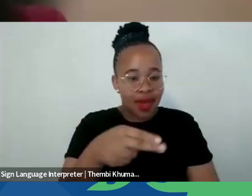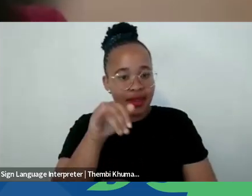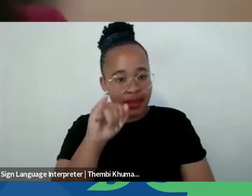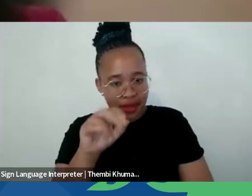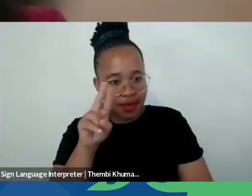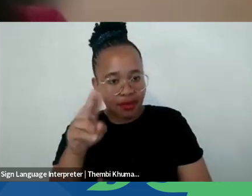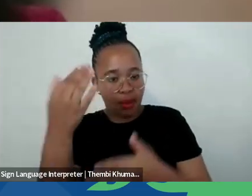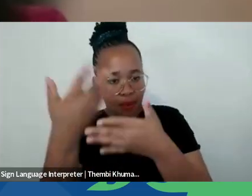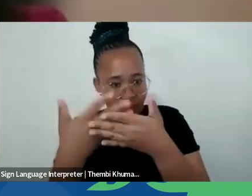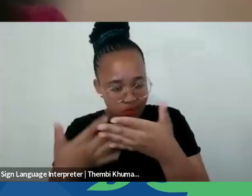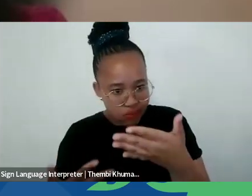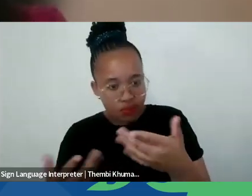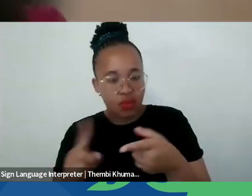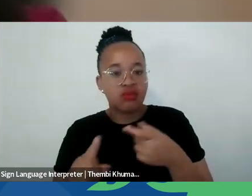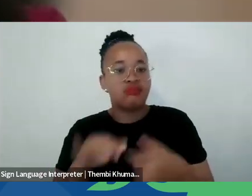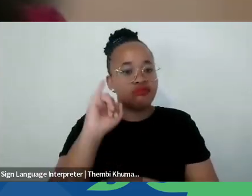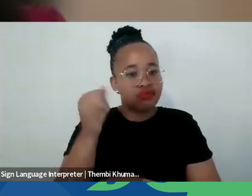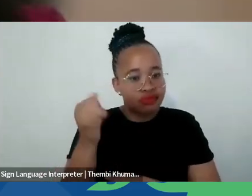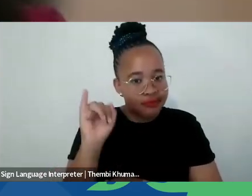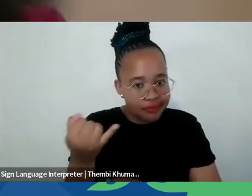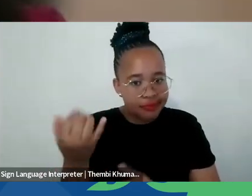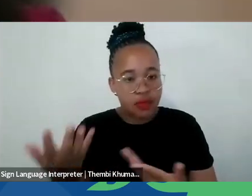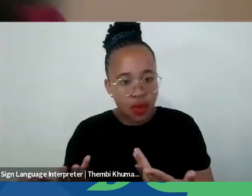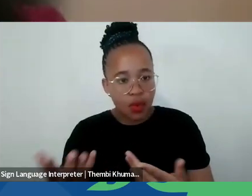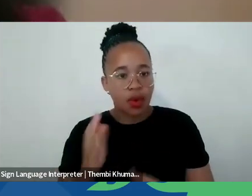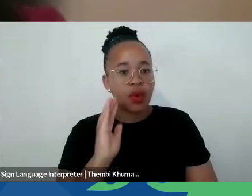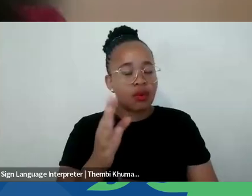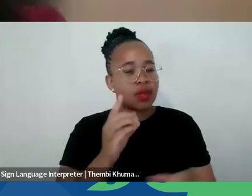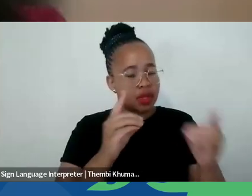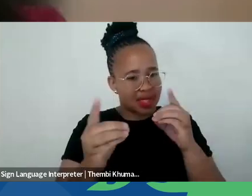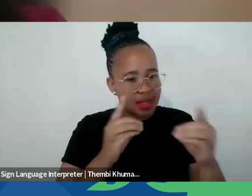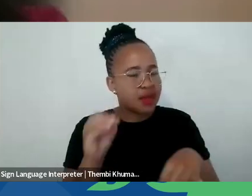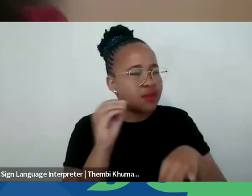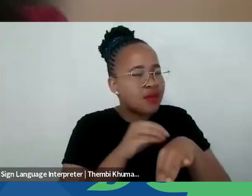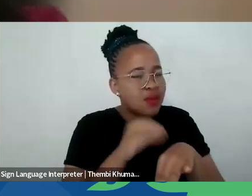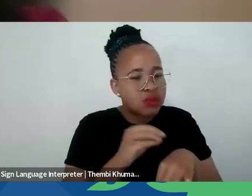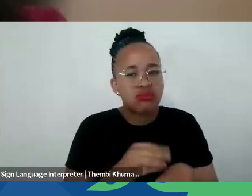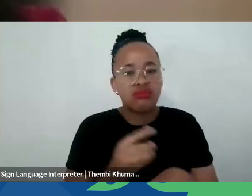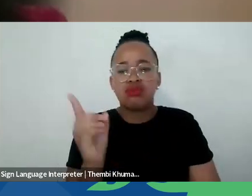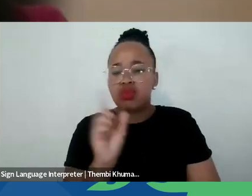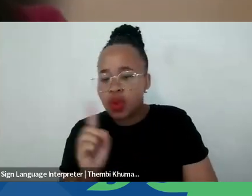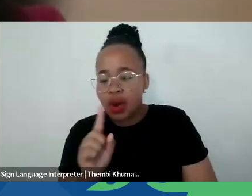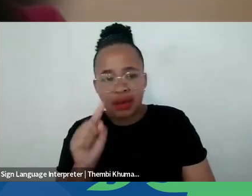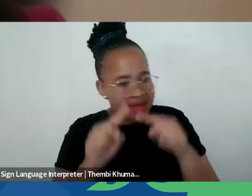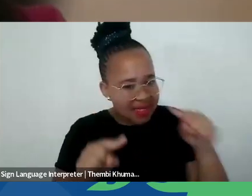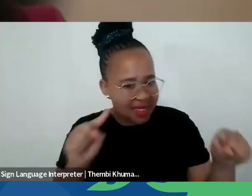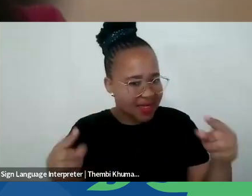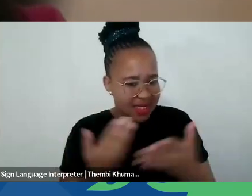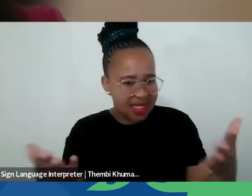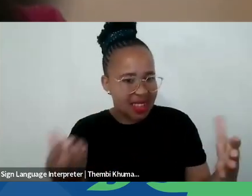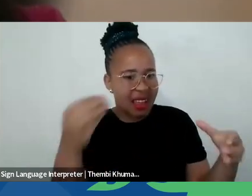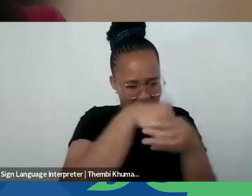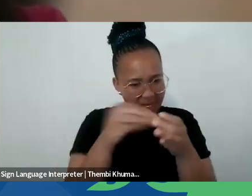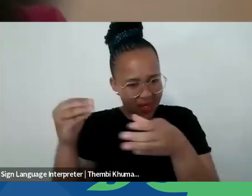in the city of Johannesburg, to address the specific challenges that MSM have in relation to engaging